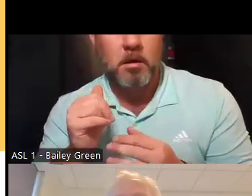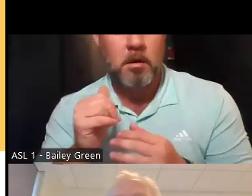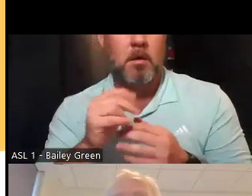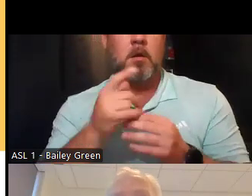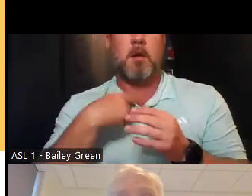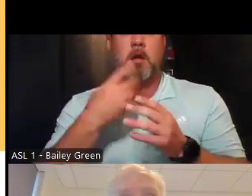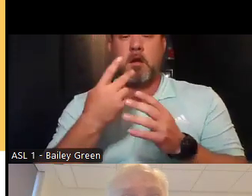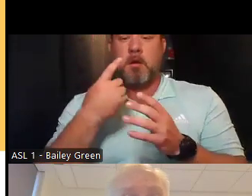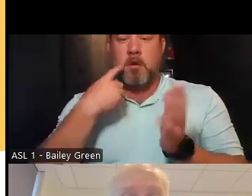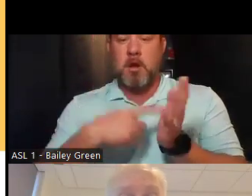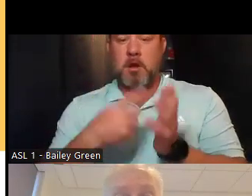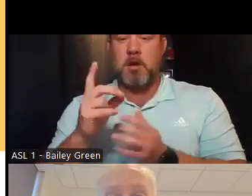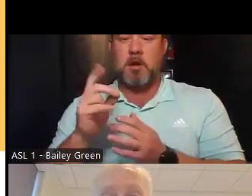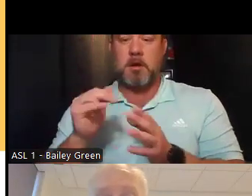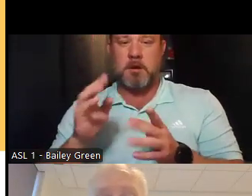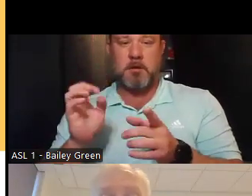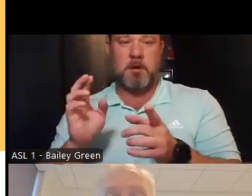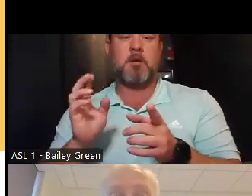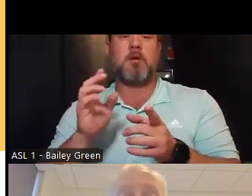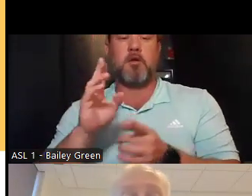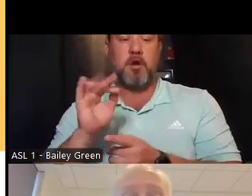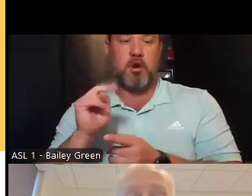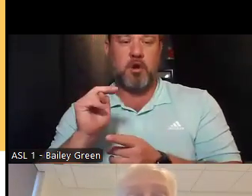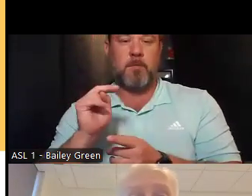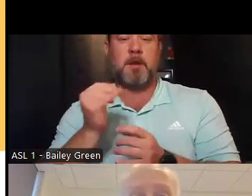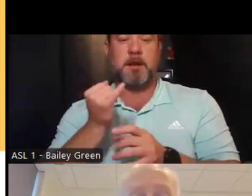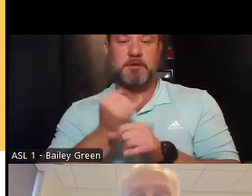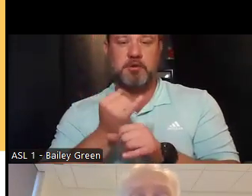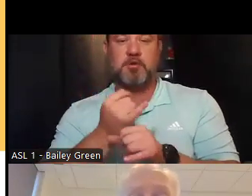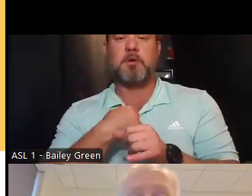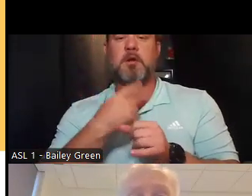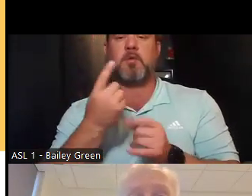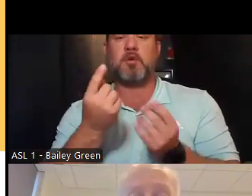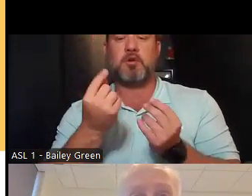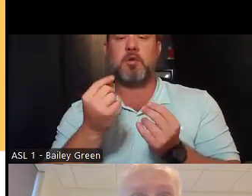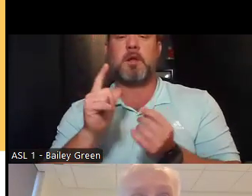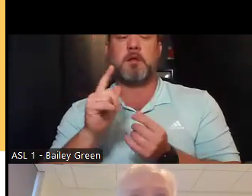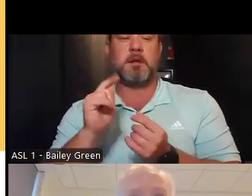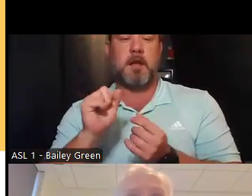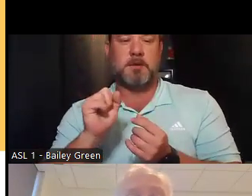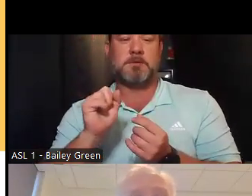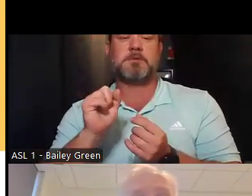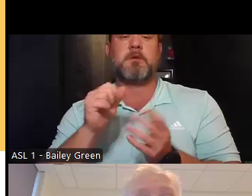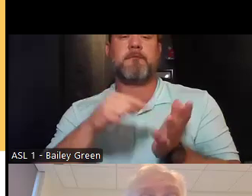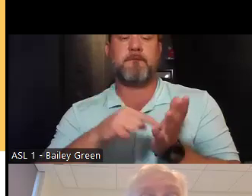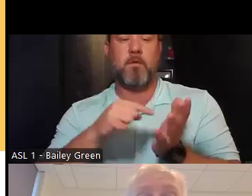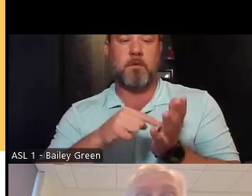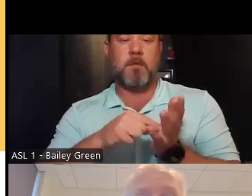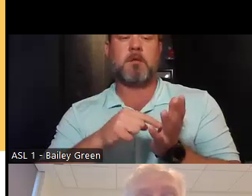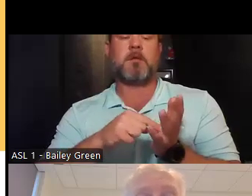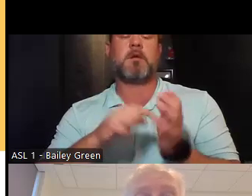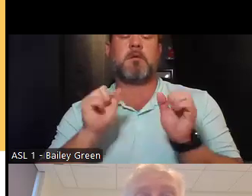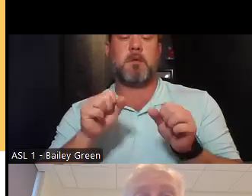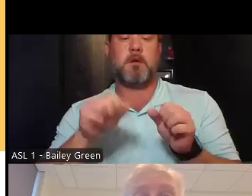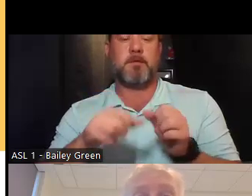co-author in this work, Damira Kosic at the Urban Institute. And what we're doing is projecting LTS affordability and prevalence in the state.